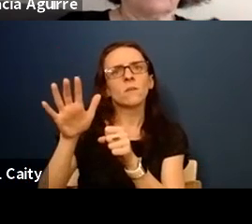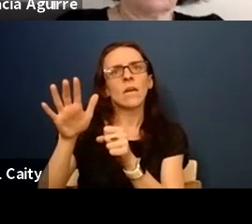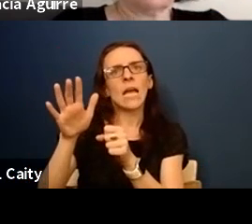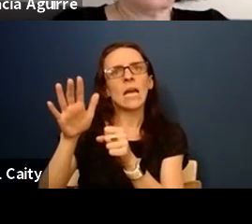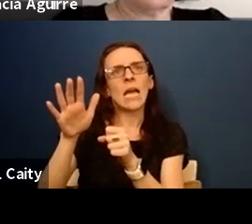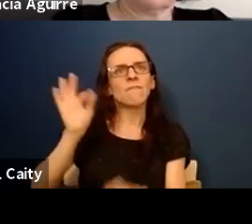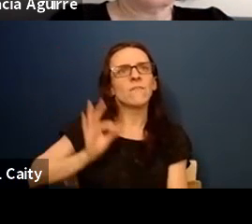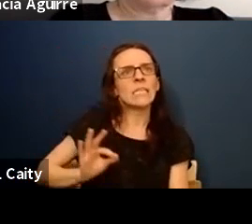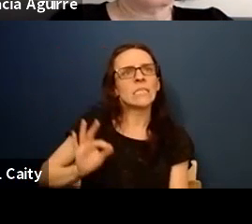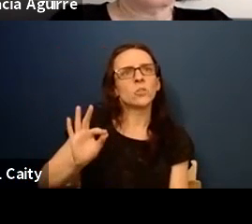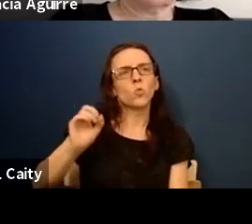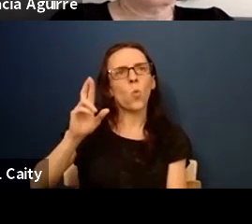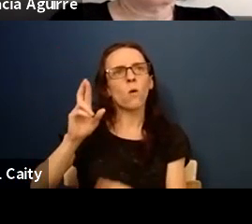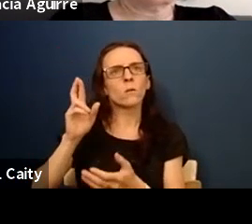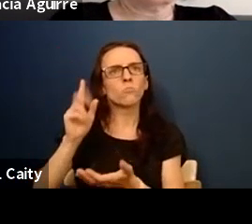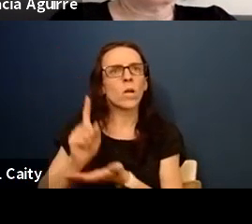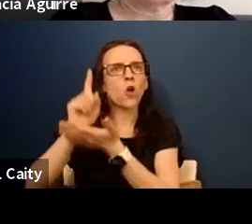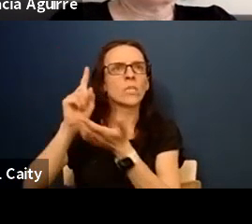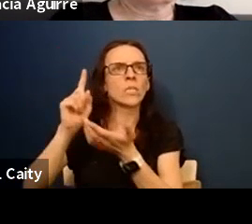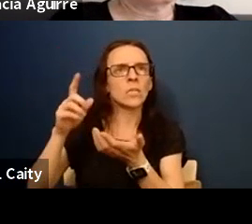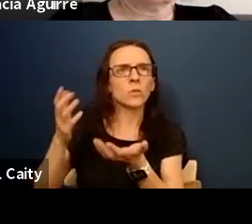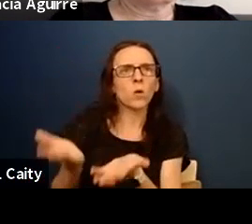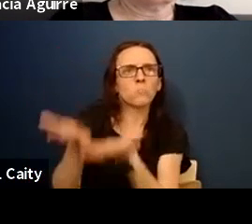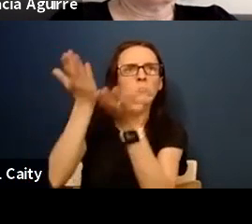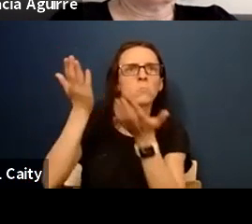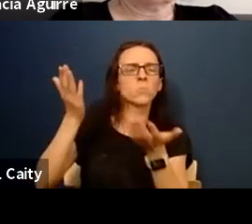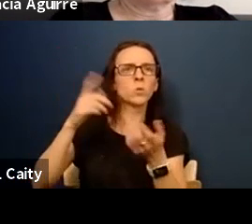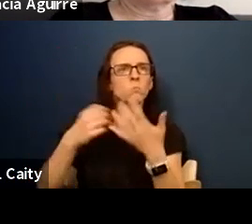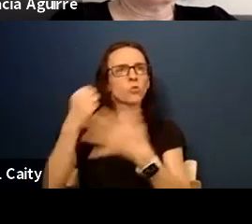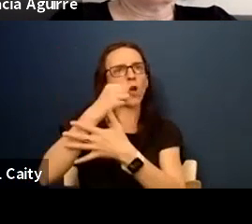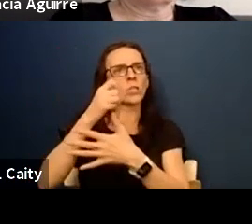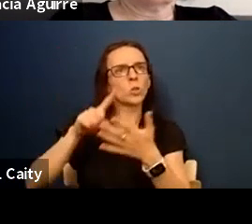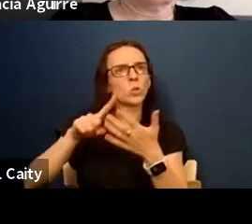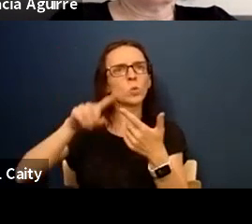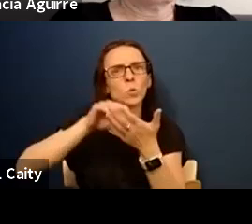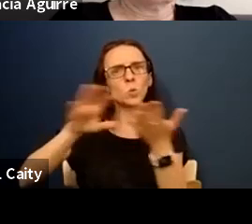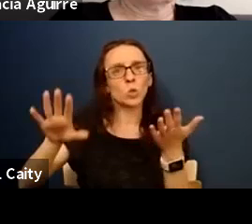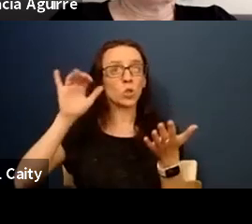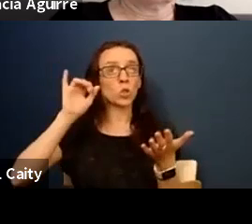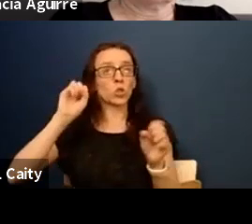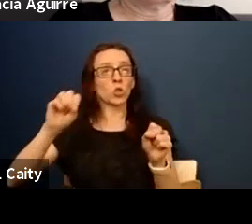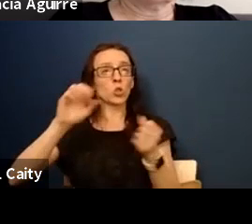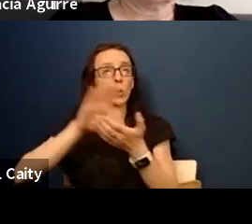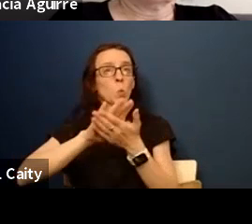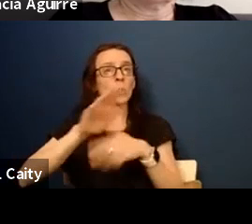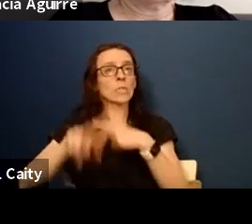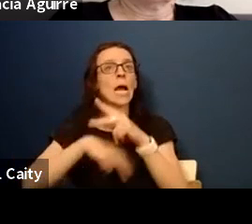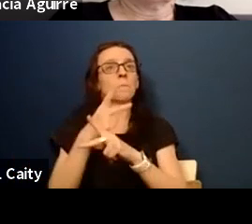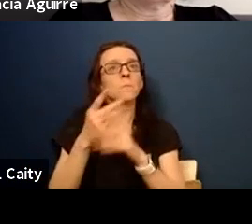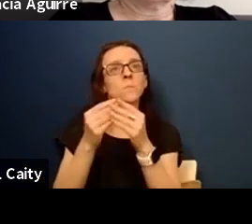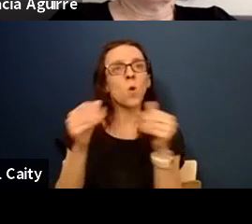in lower income areas, could the school type potentially solve for that as opposed